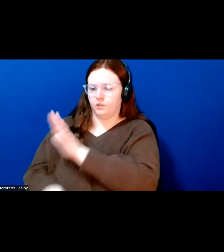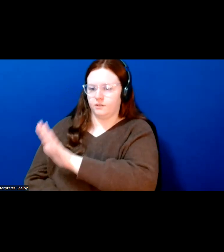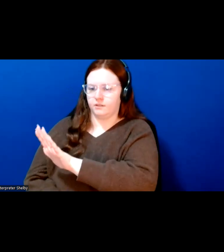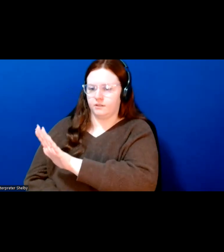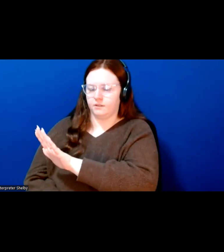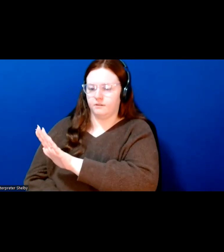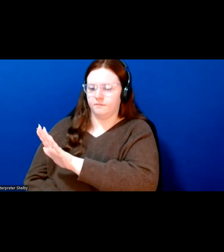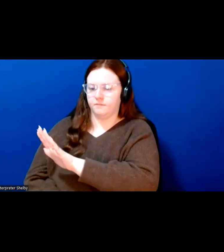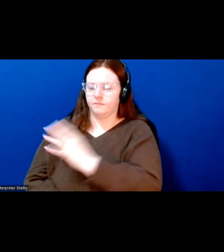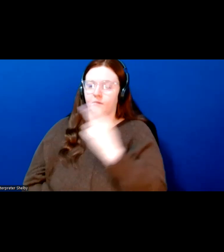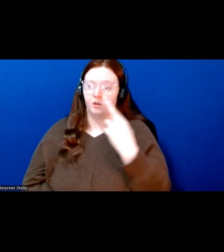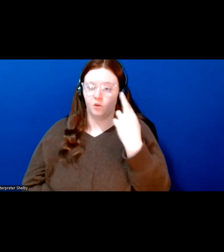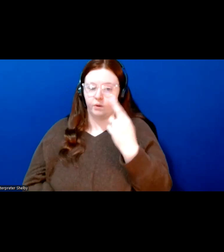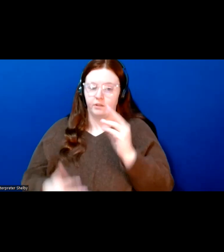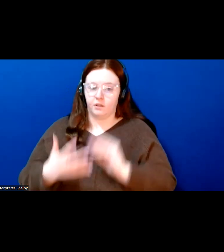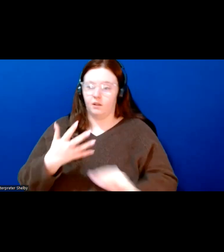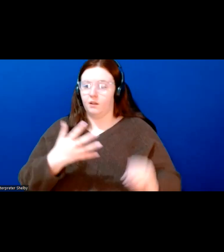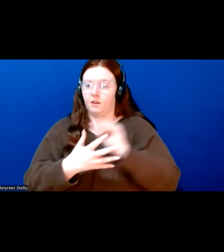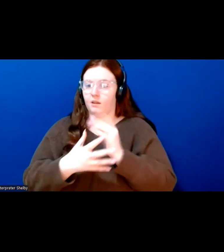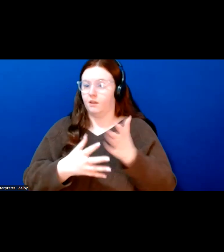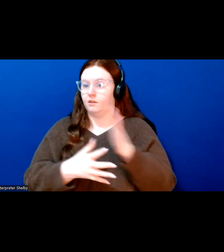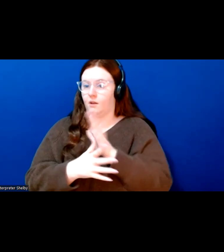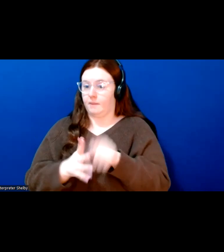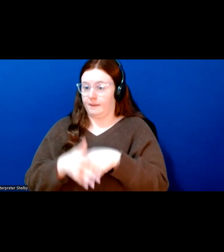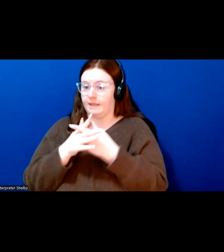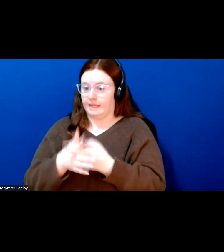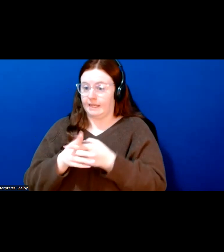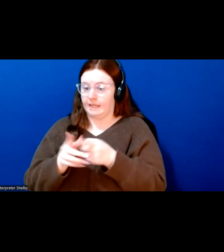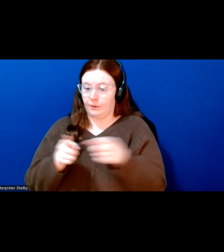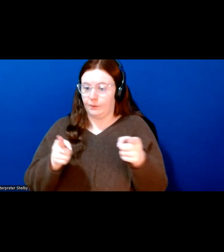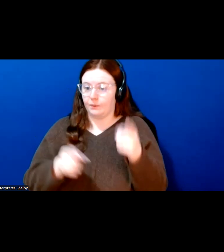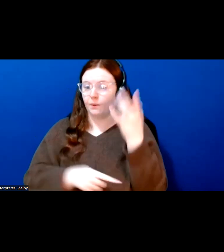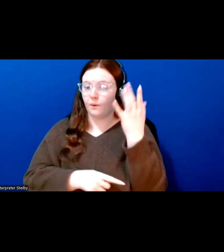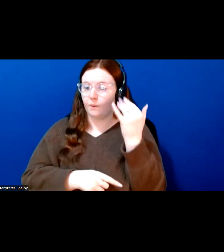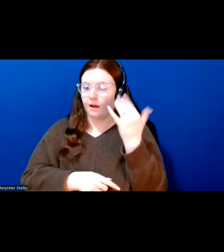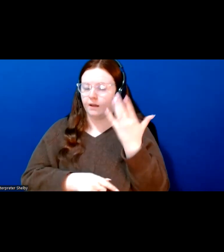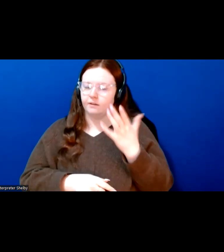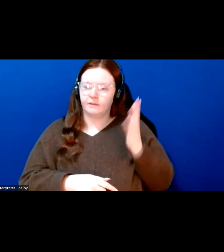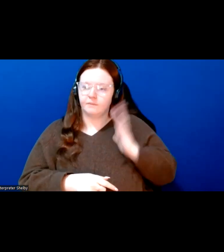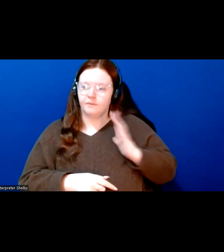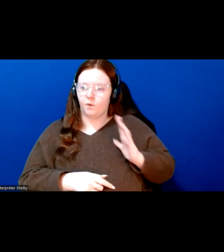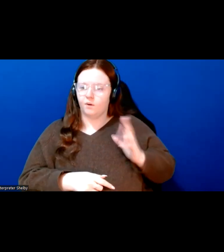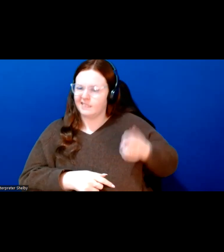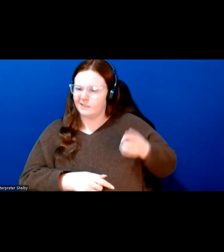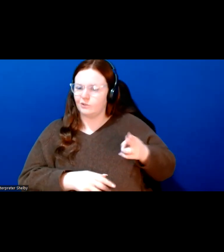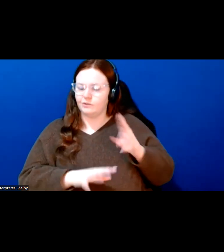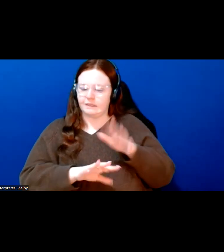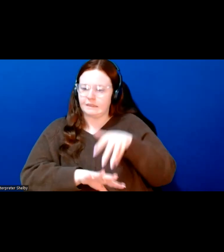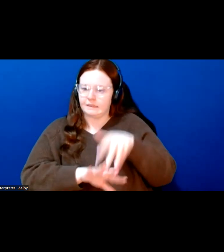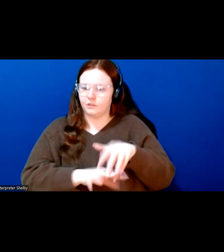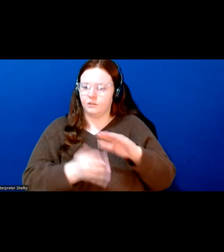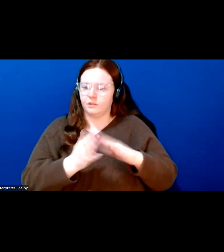it is at the beginning of the acronym is because historically Indigenous communities have